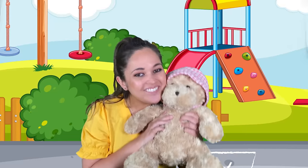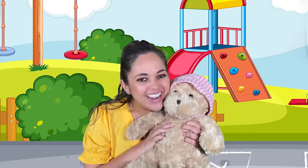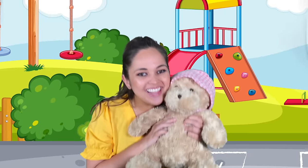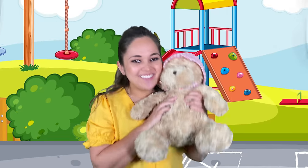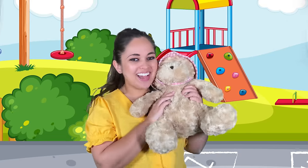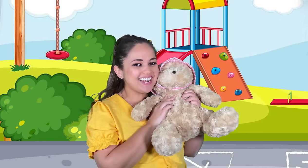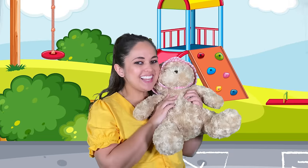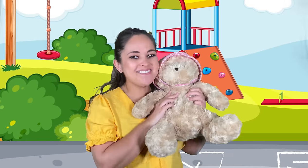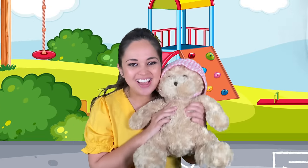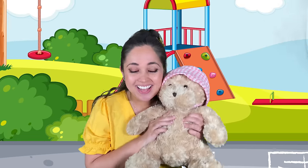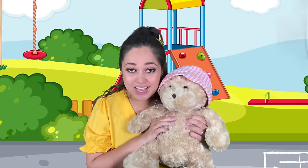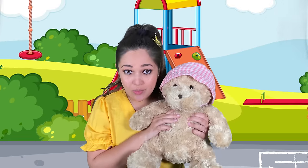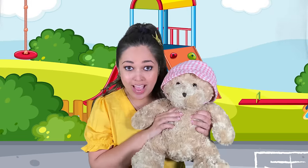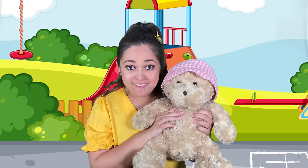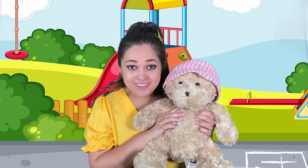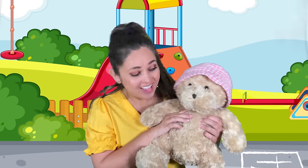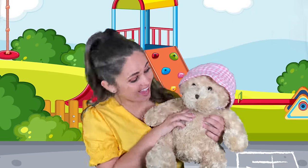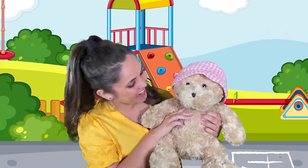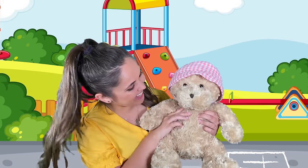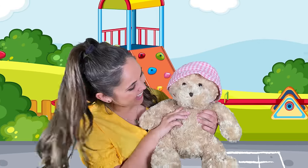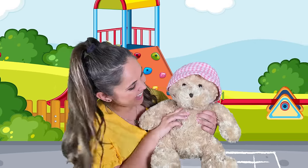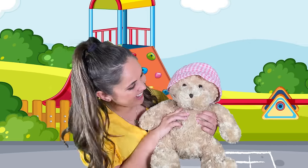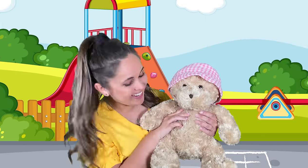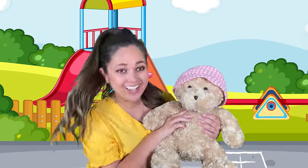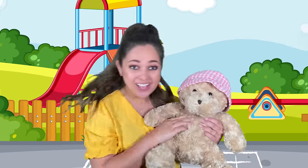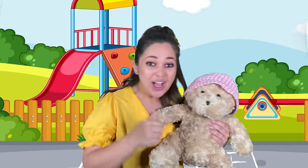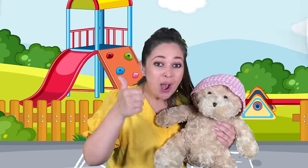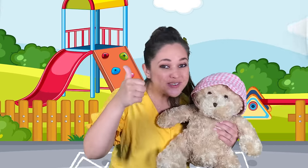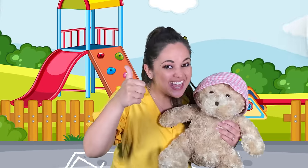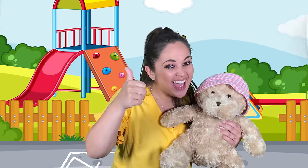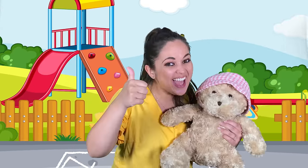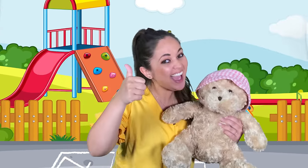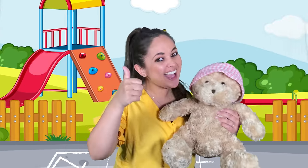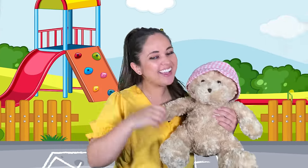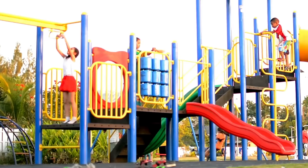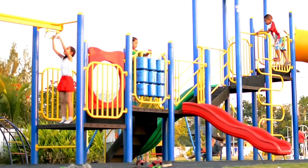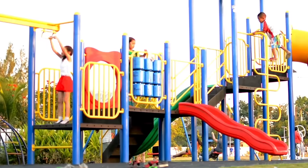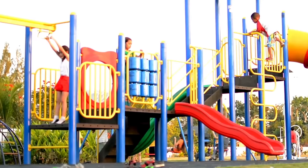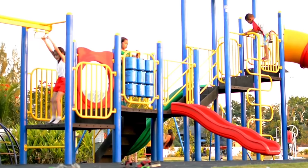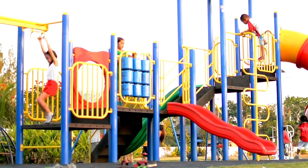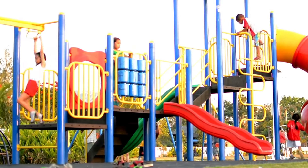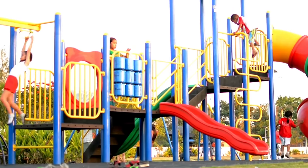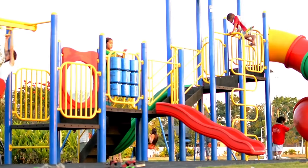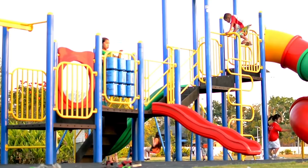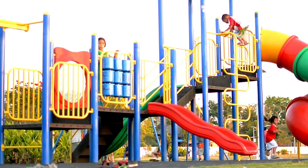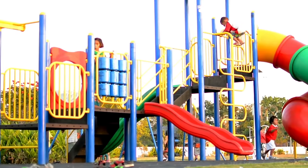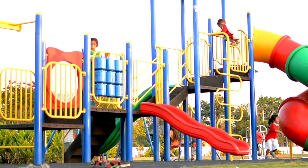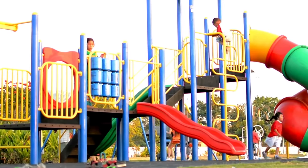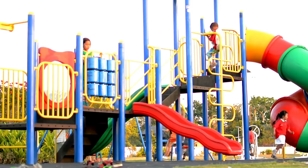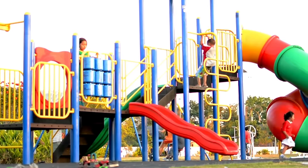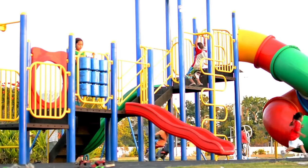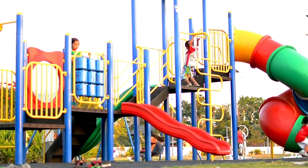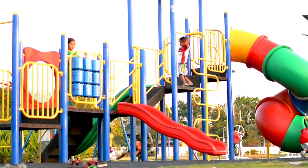And finally, finally, finally, we're having fun again. Oh yeah! There's so much to see,